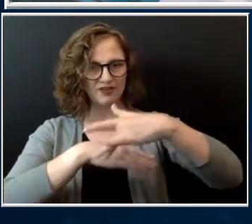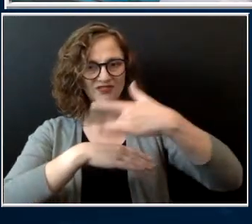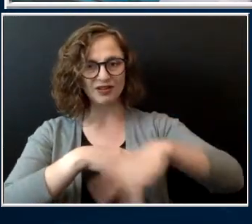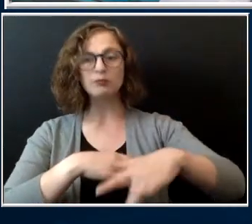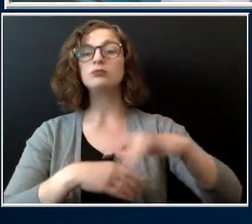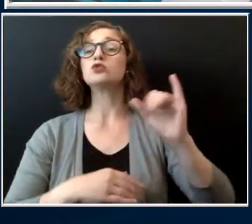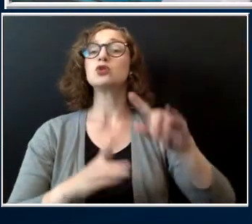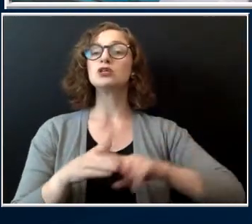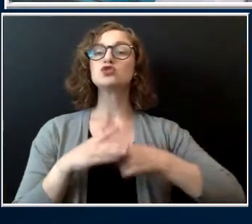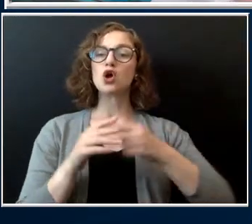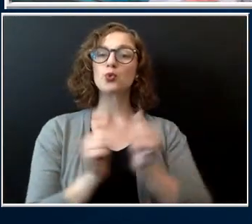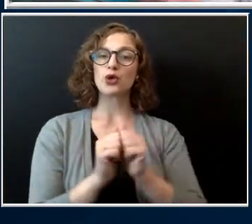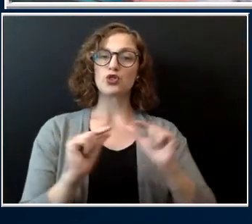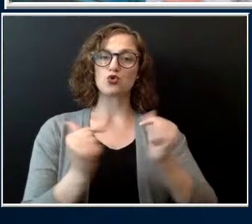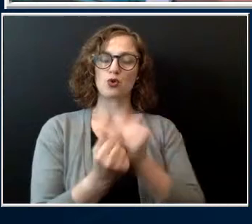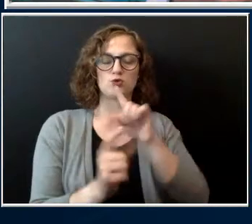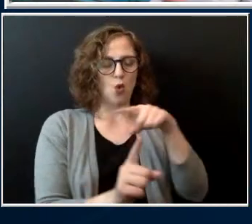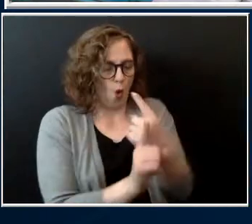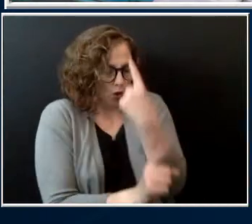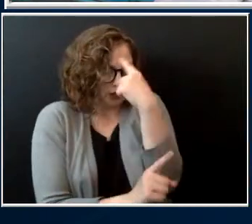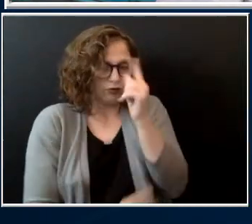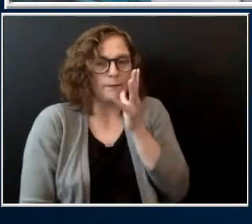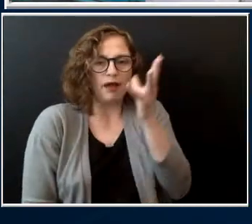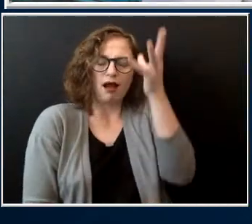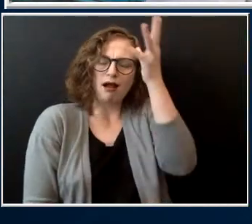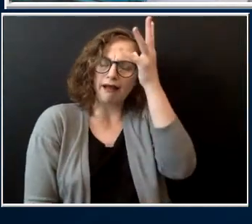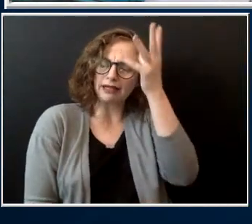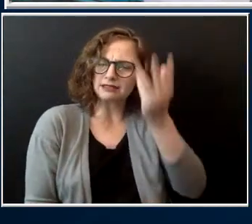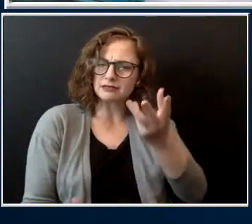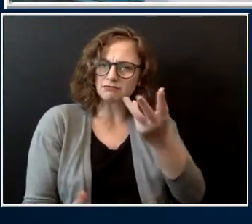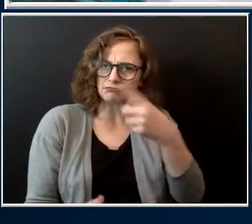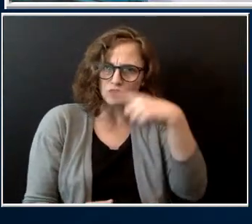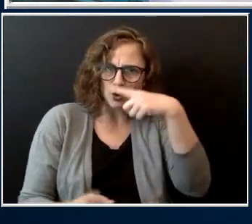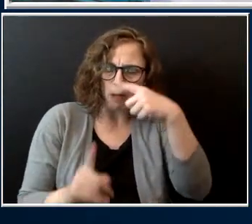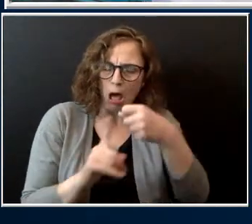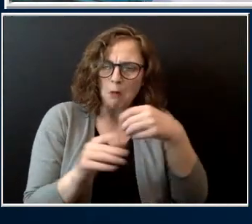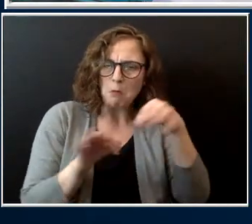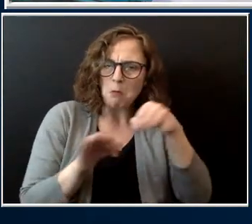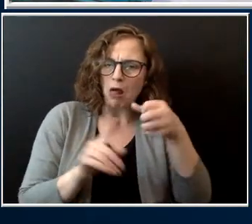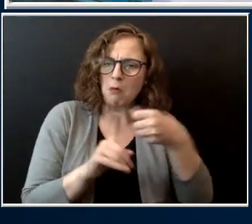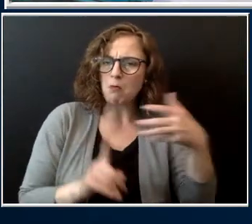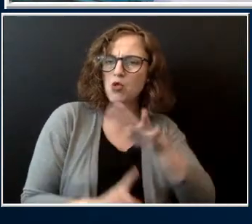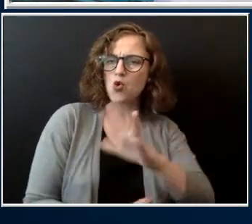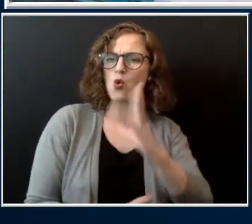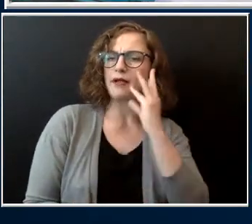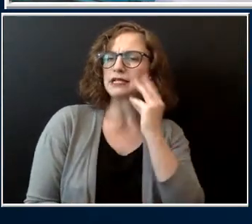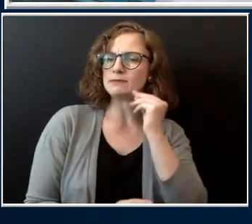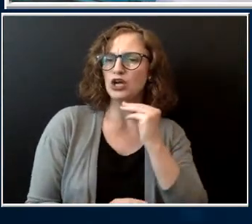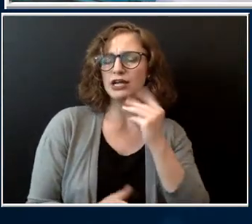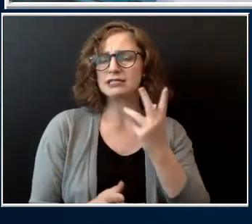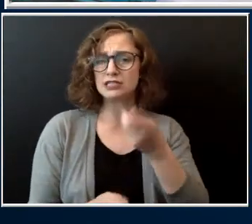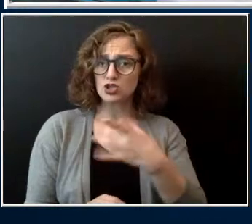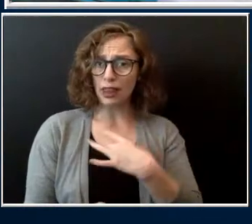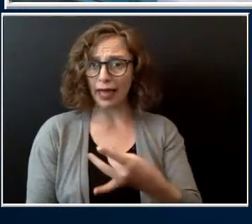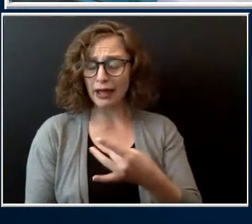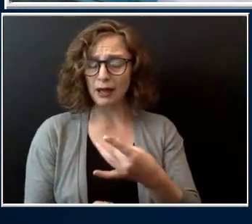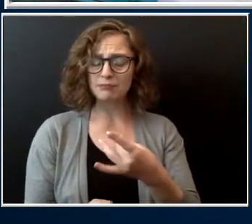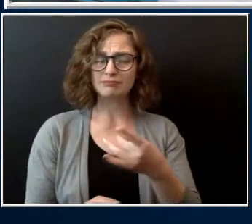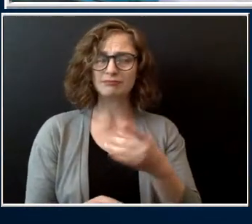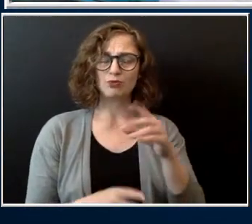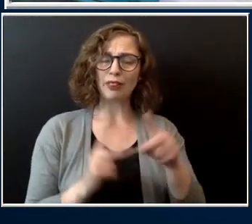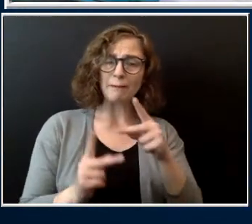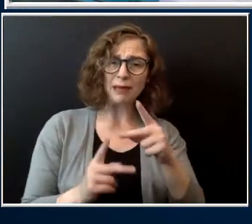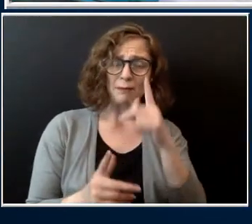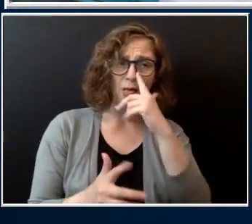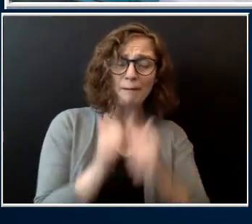us a little bit about those sessions. What were they like? What did you learn from them? How mean were the people that were in them? Were they nice? You know, the nuts